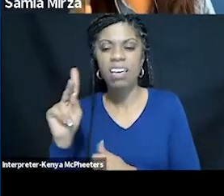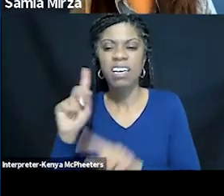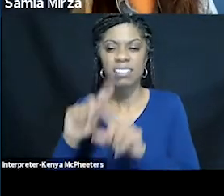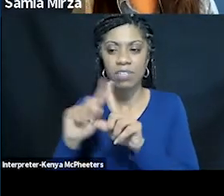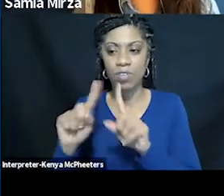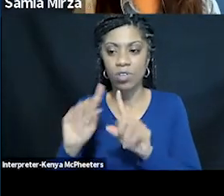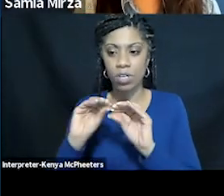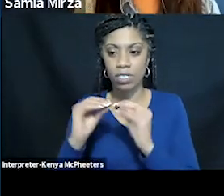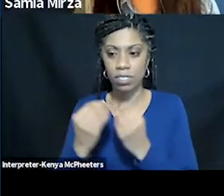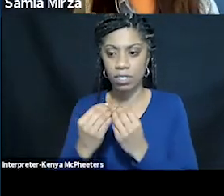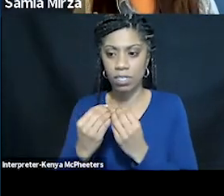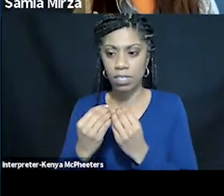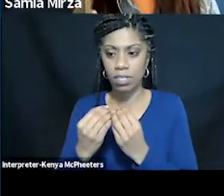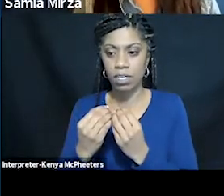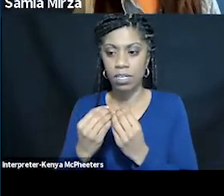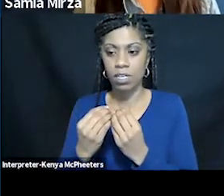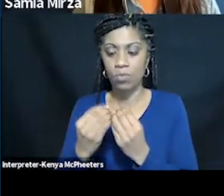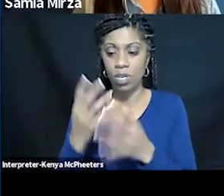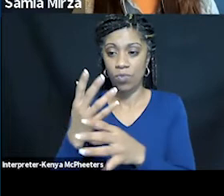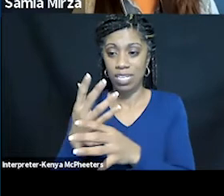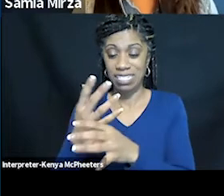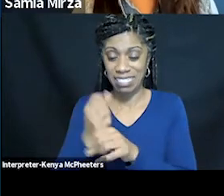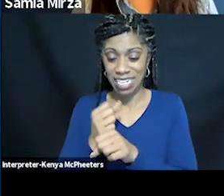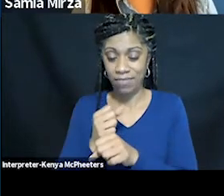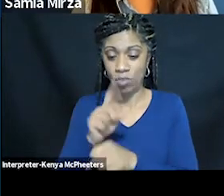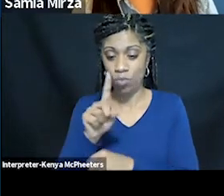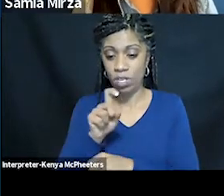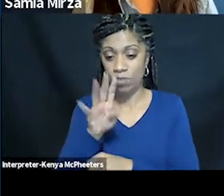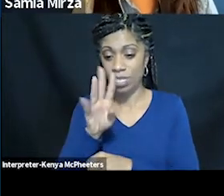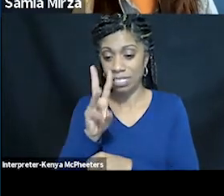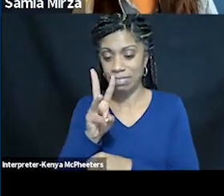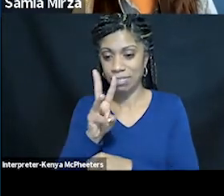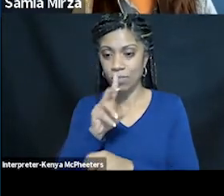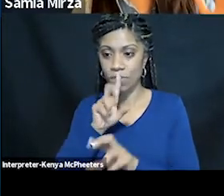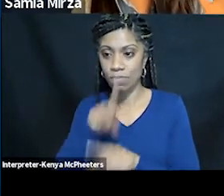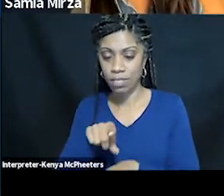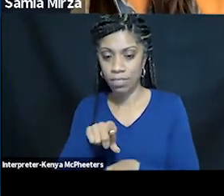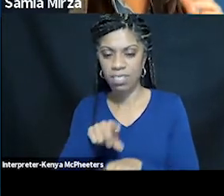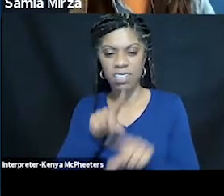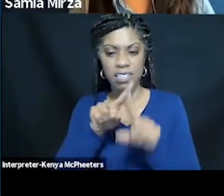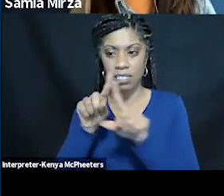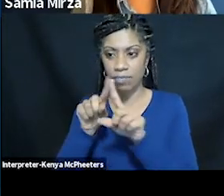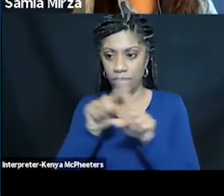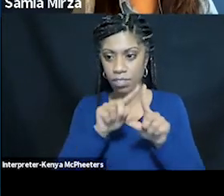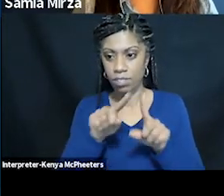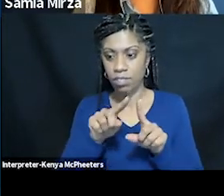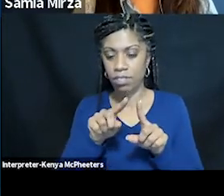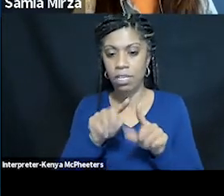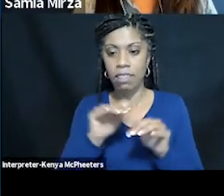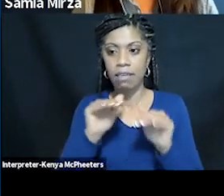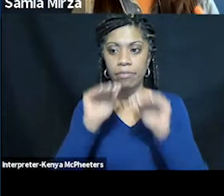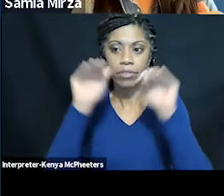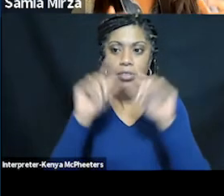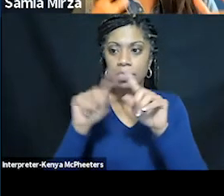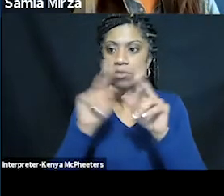about 146 responses from all different sizes of organizations and also different levels in the organization.